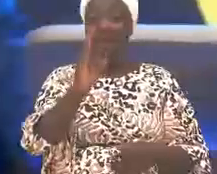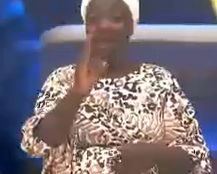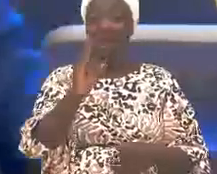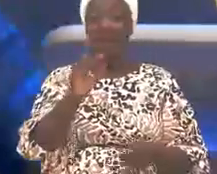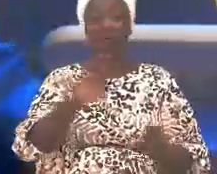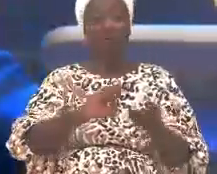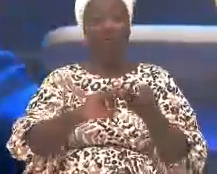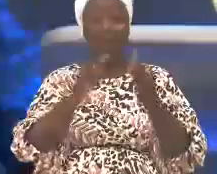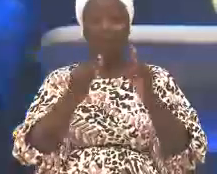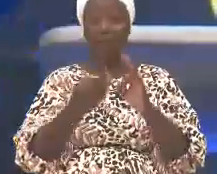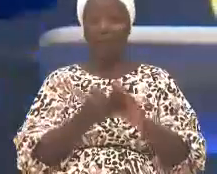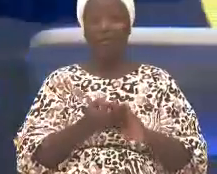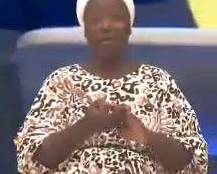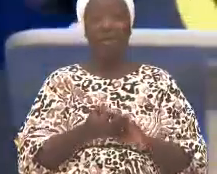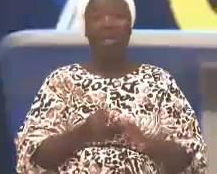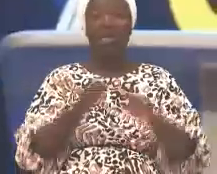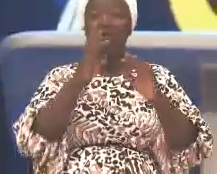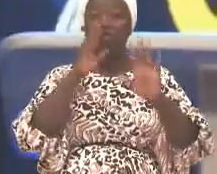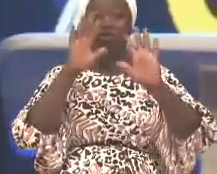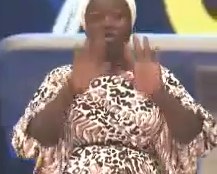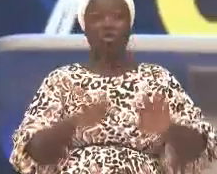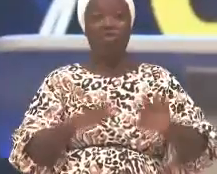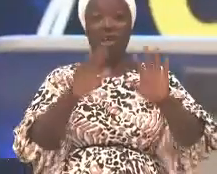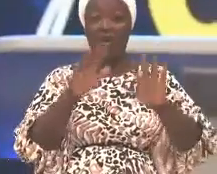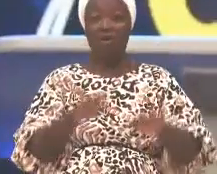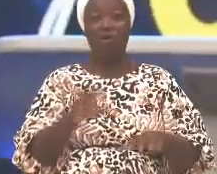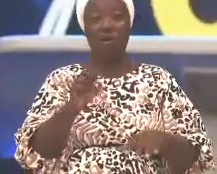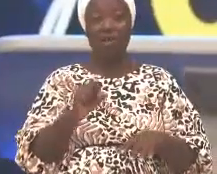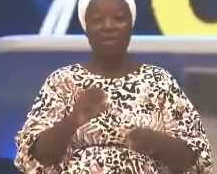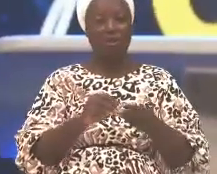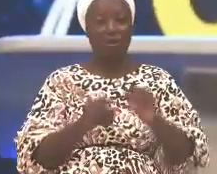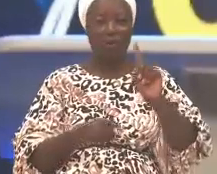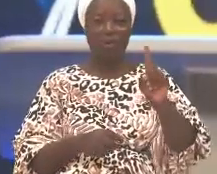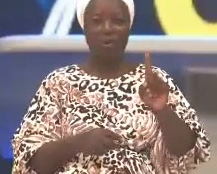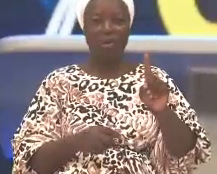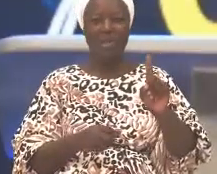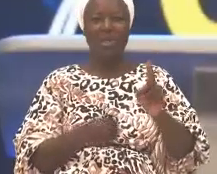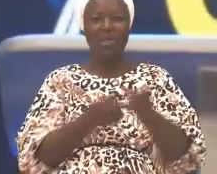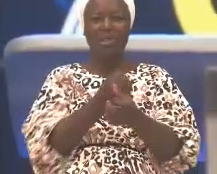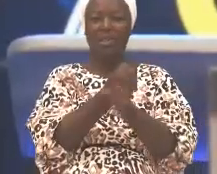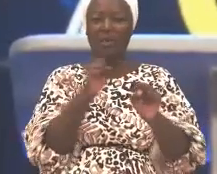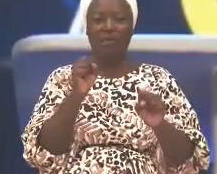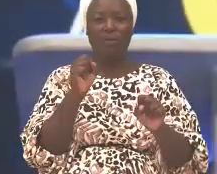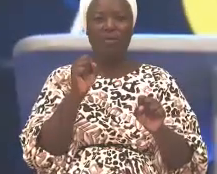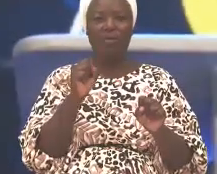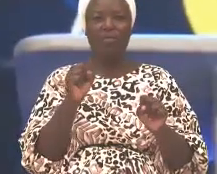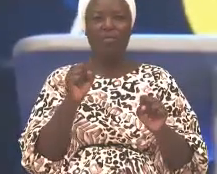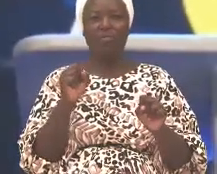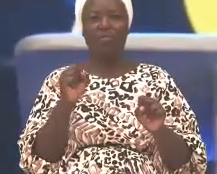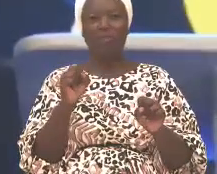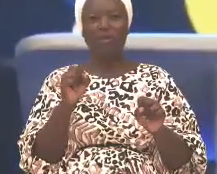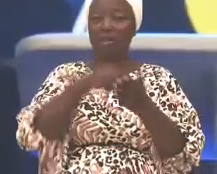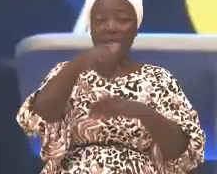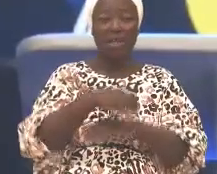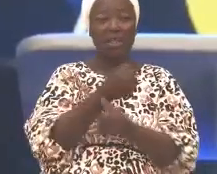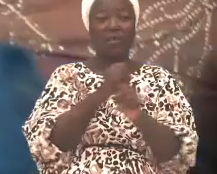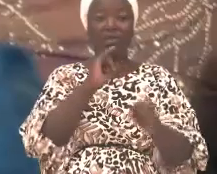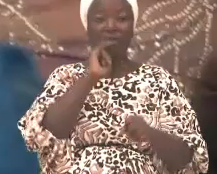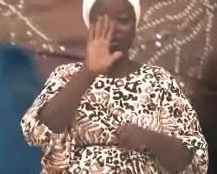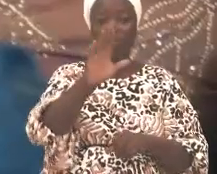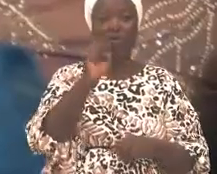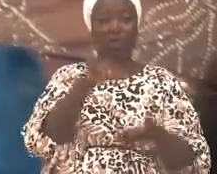sevenfold showers. Sevenfold. Number one, salvation. Tonight, salvation is